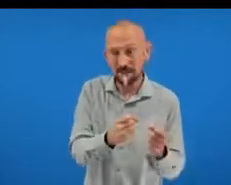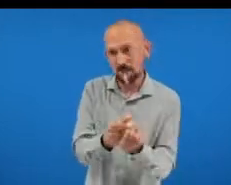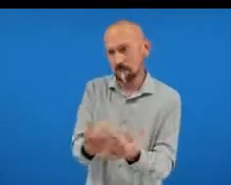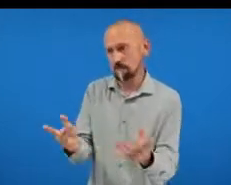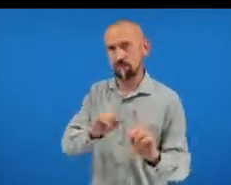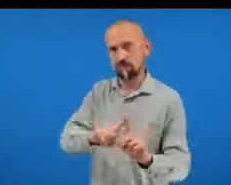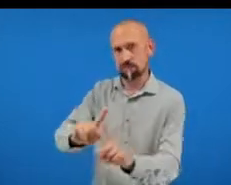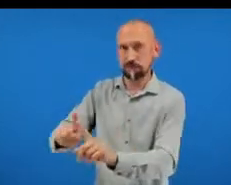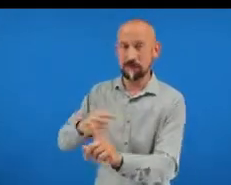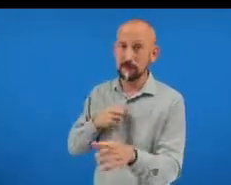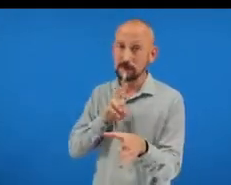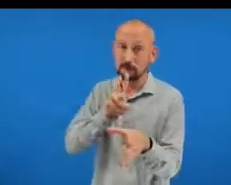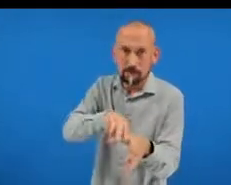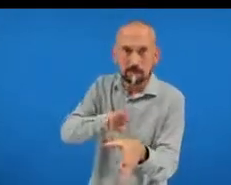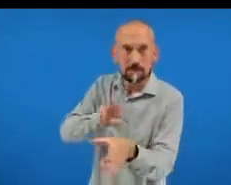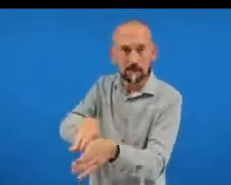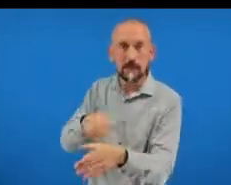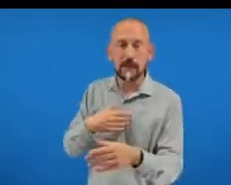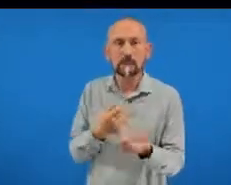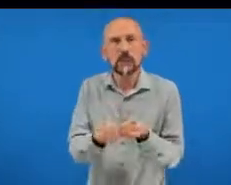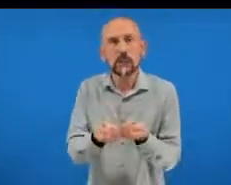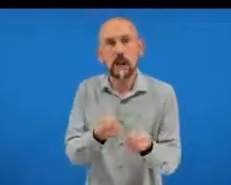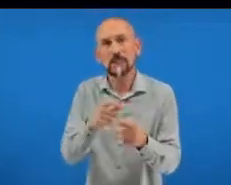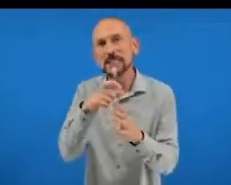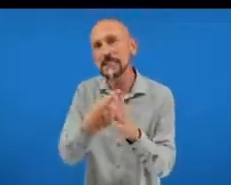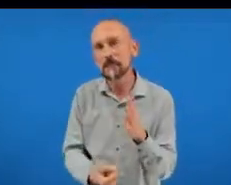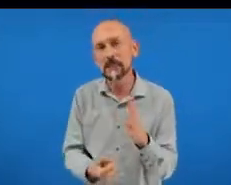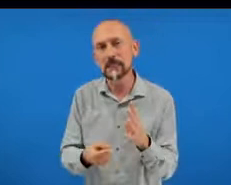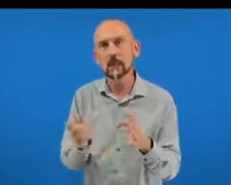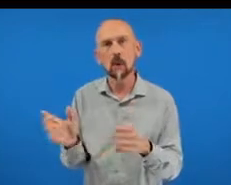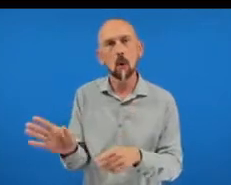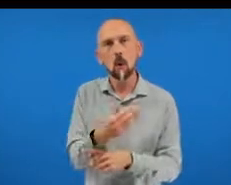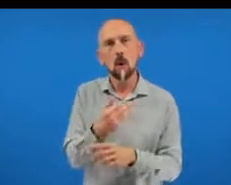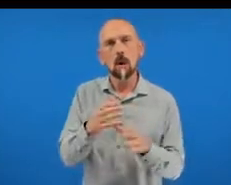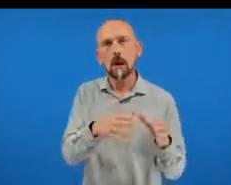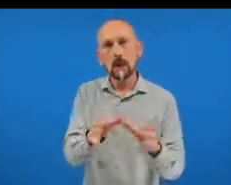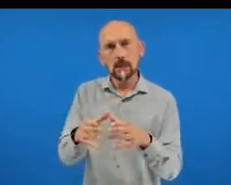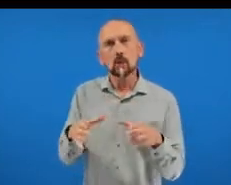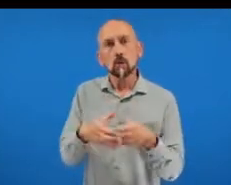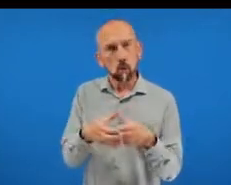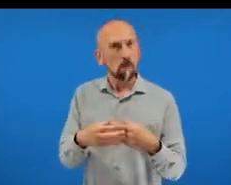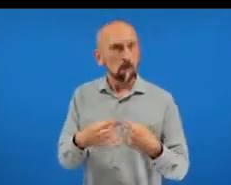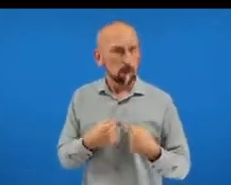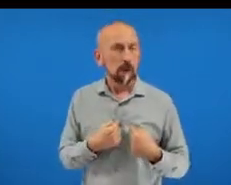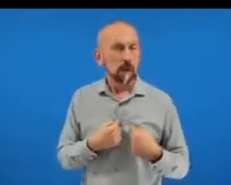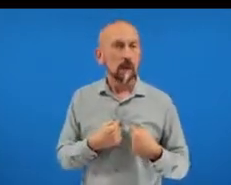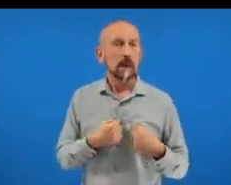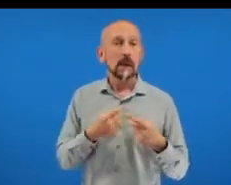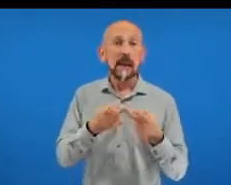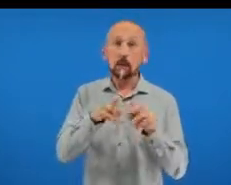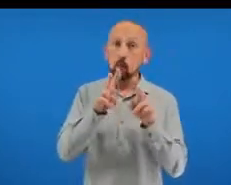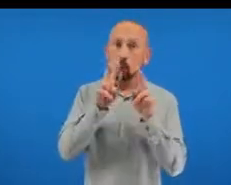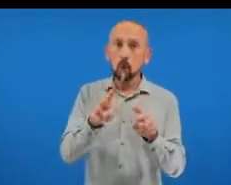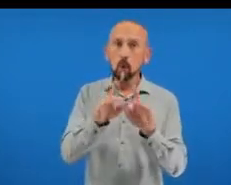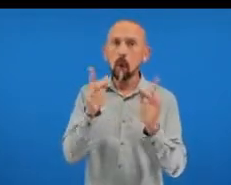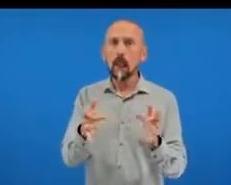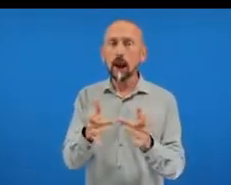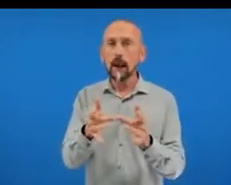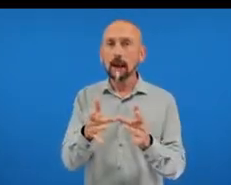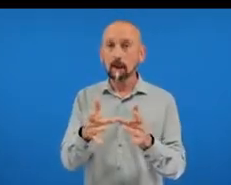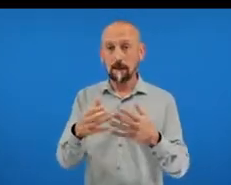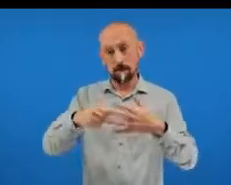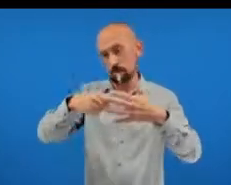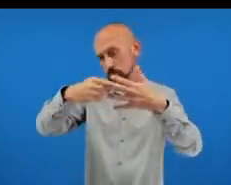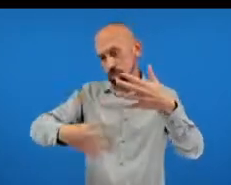also privileged to chair the disability all-party group. But if you look online, you will see that there are all-party groups